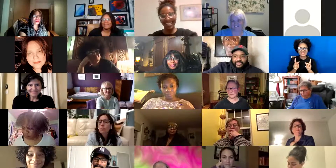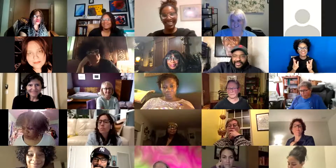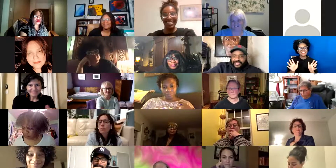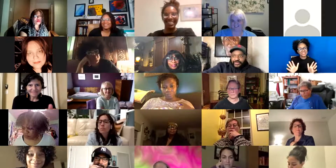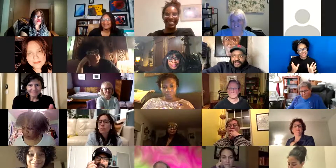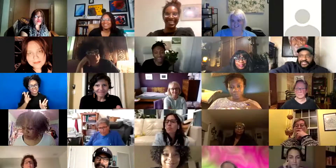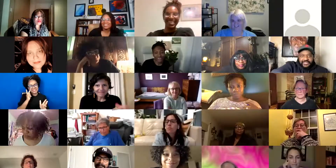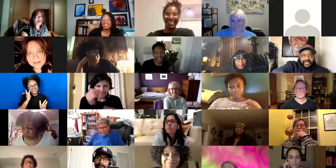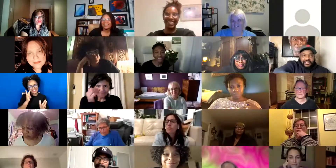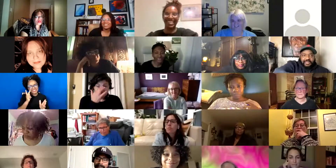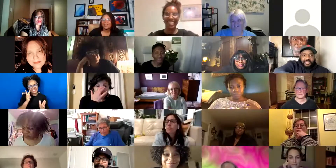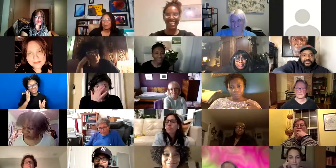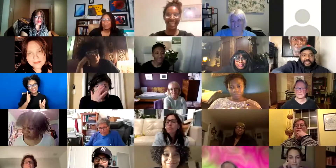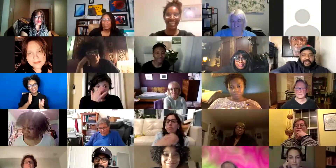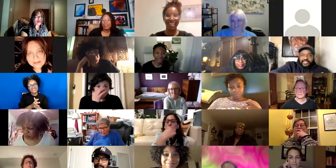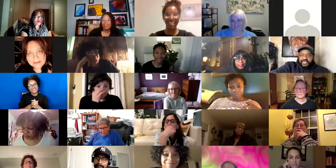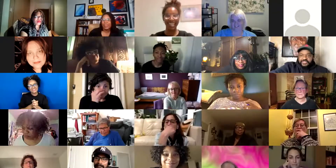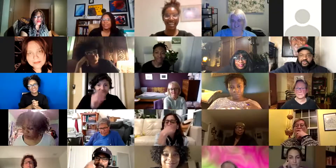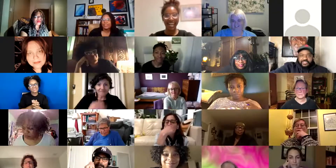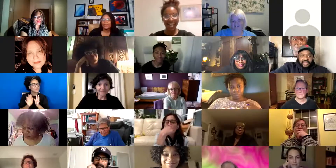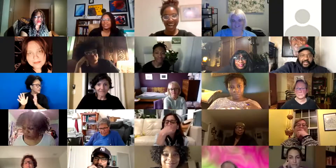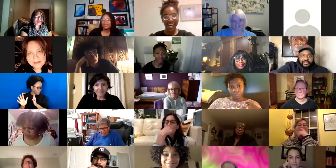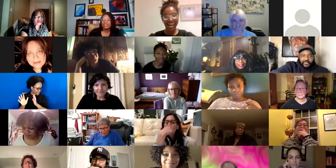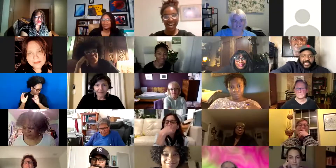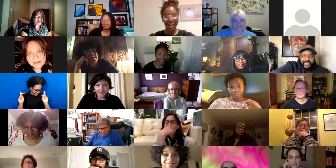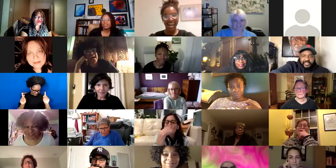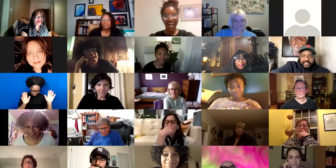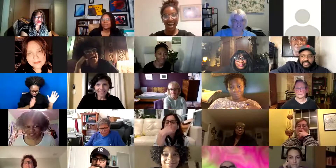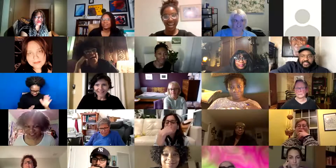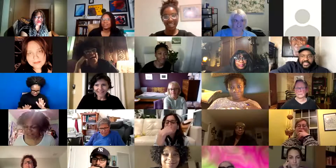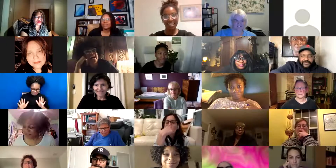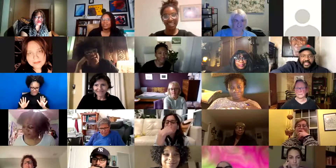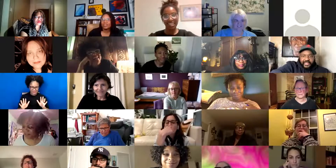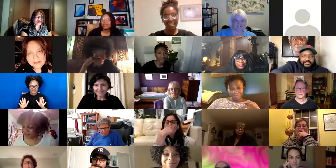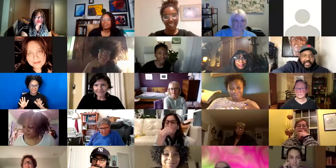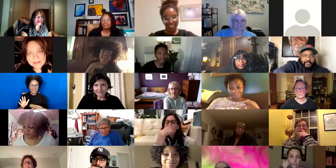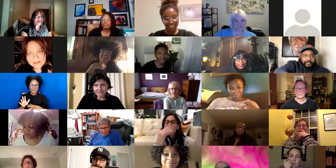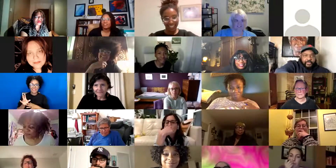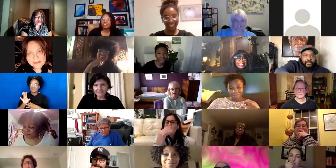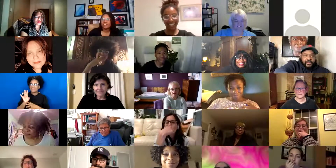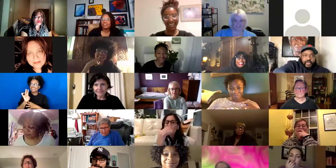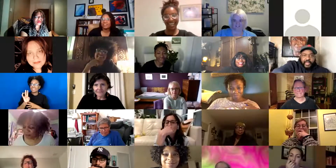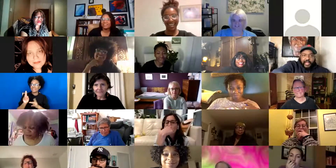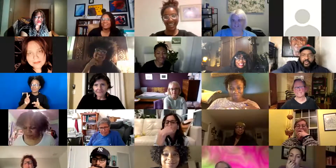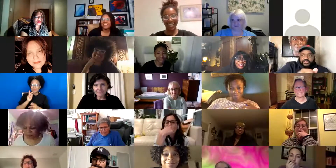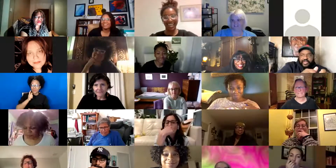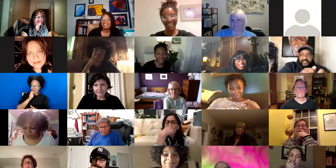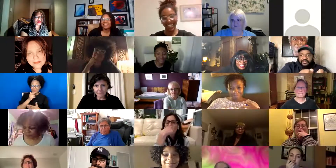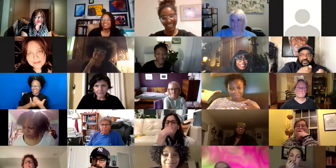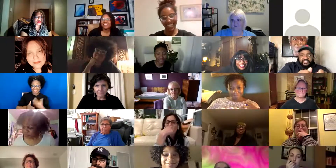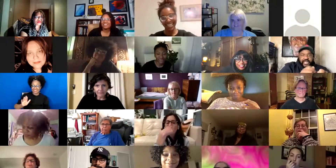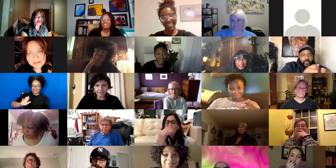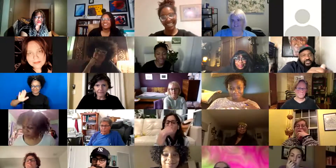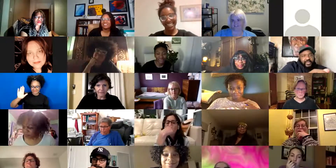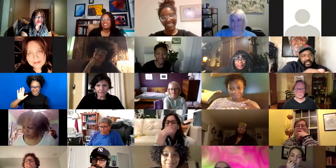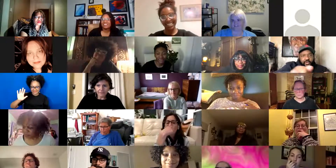let's try to get through these. Let's do this, y'all. So we got seven hands up. I want to try to do